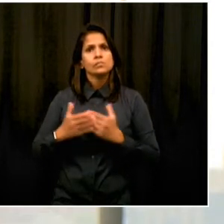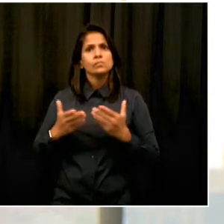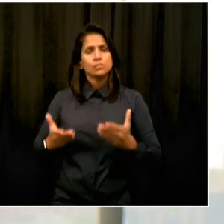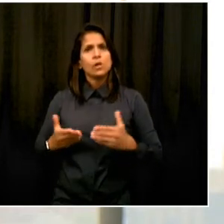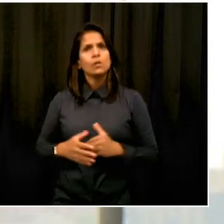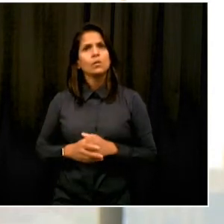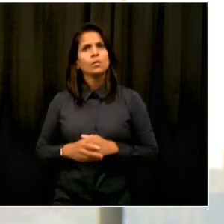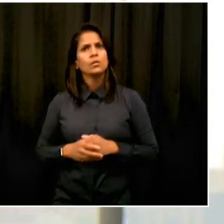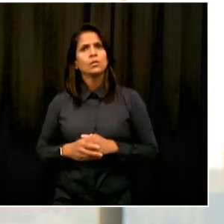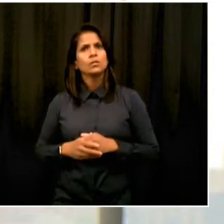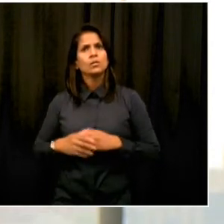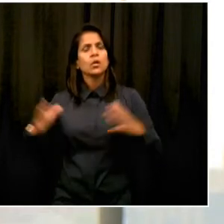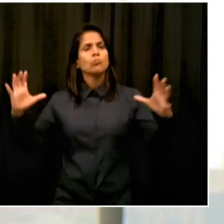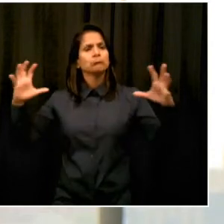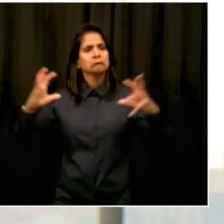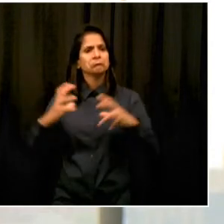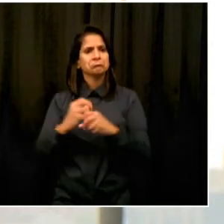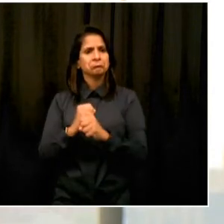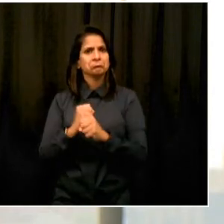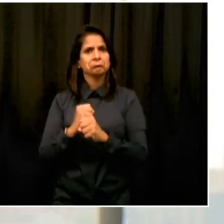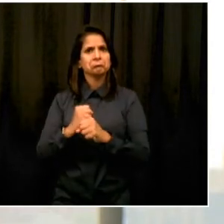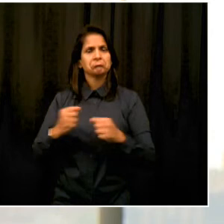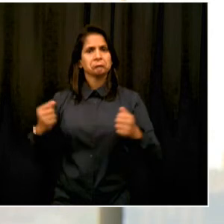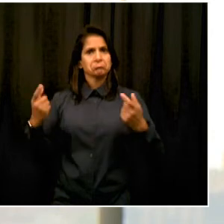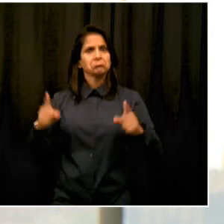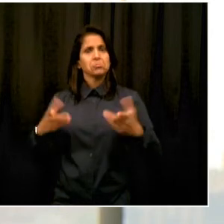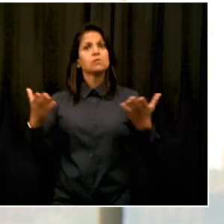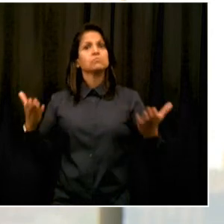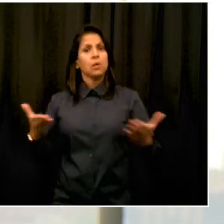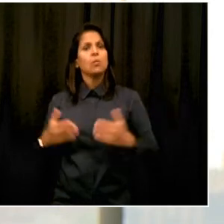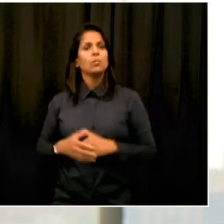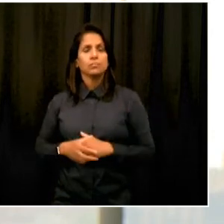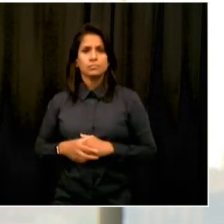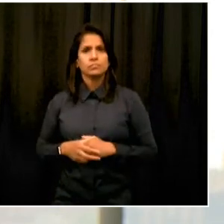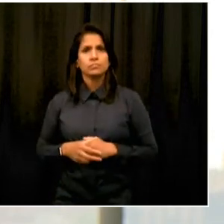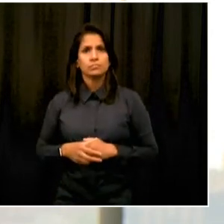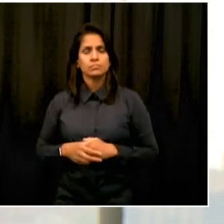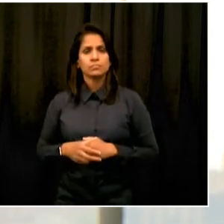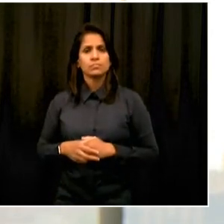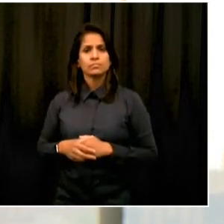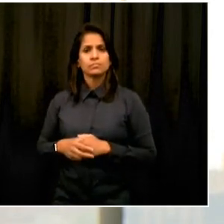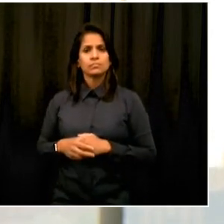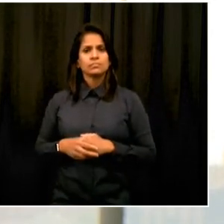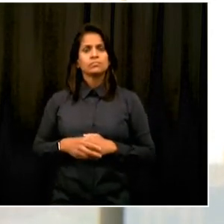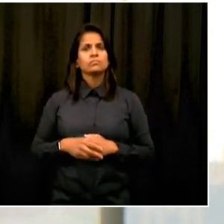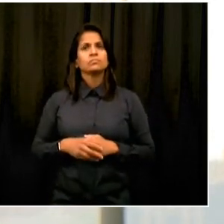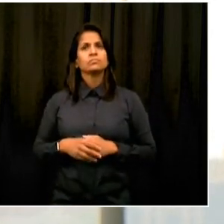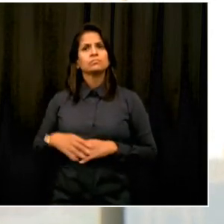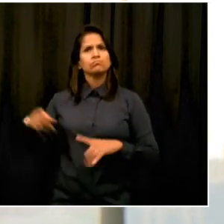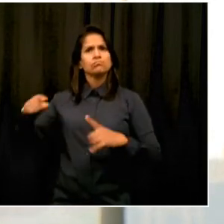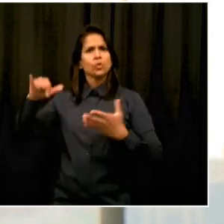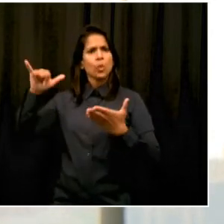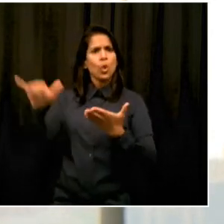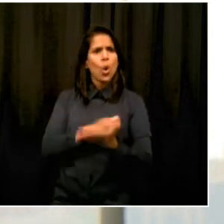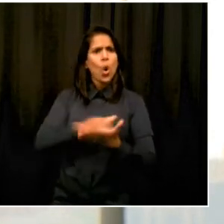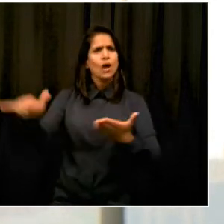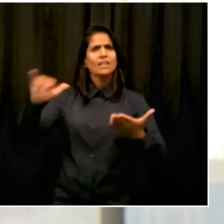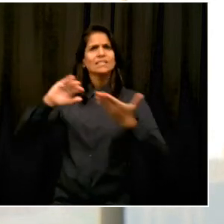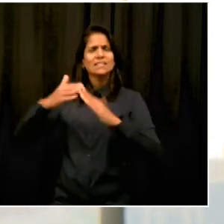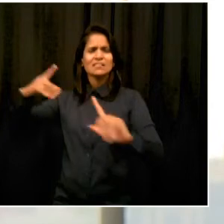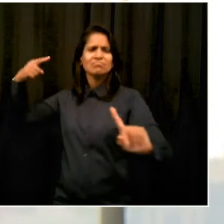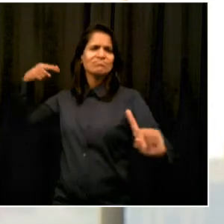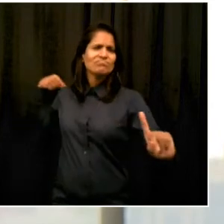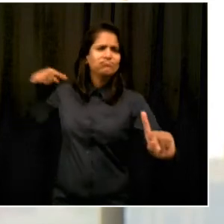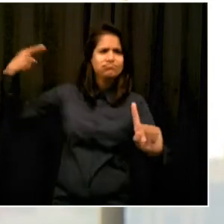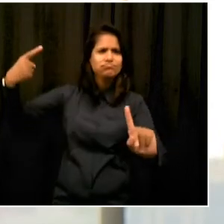We know that New York City has a long history of being a beacon to the world. We must be a beacon to the world again as